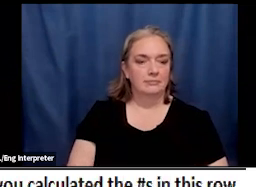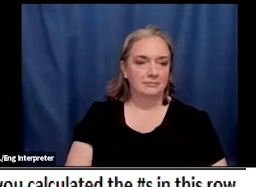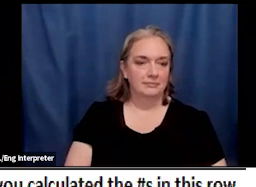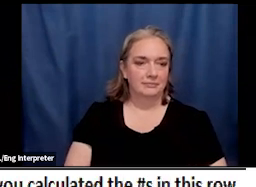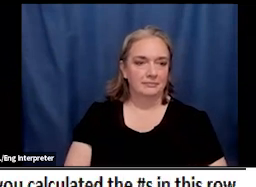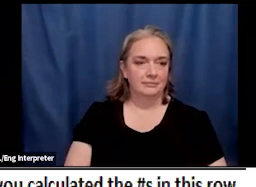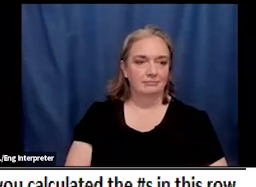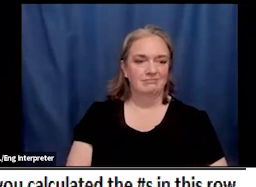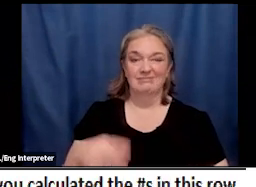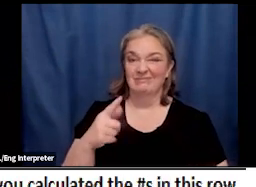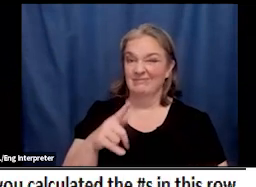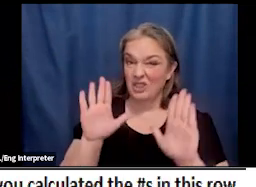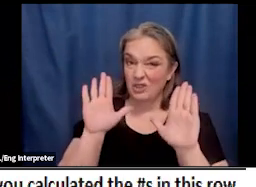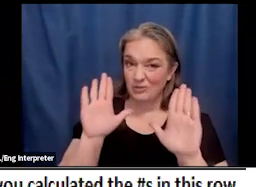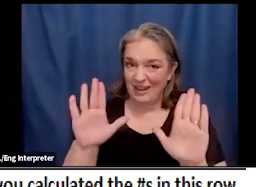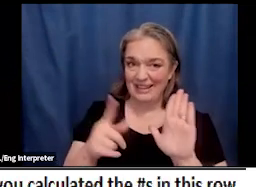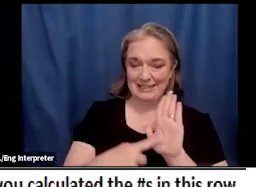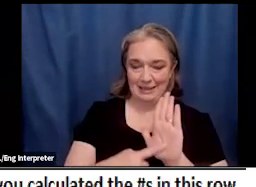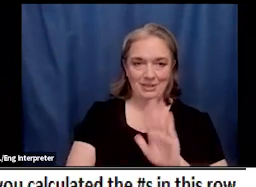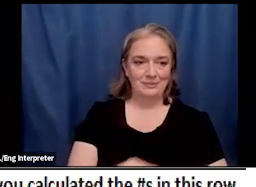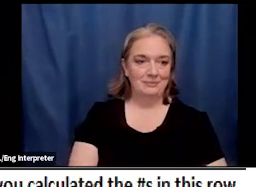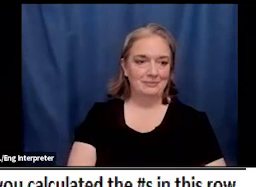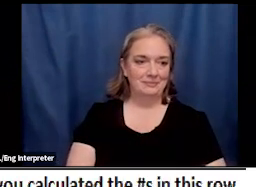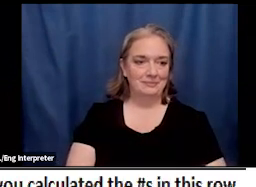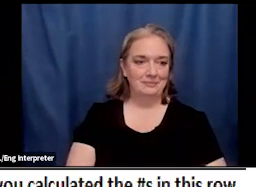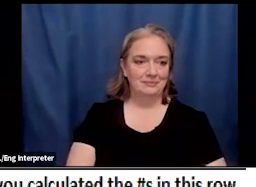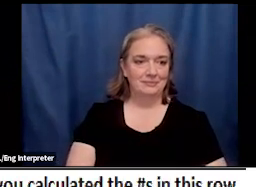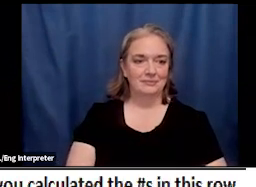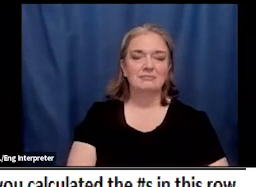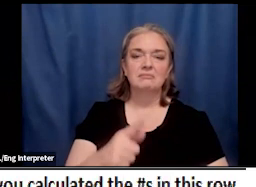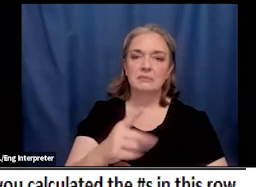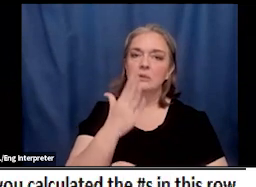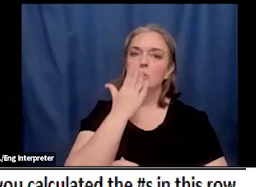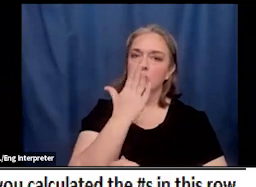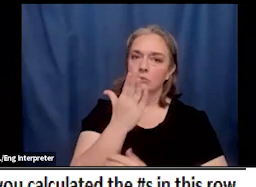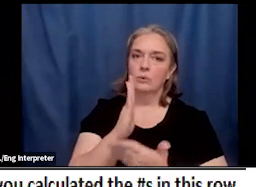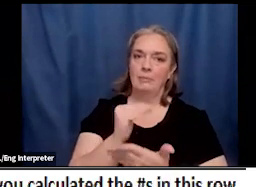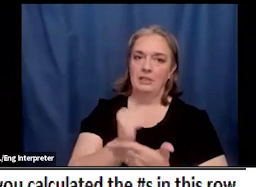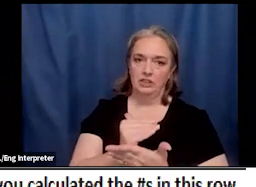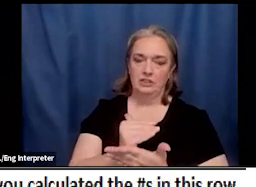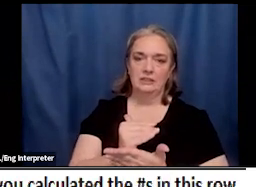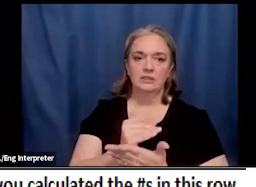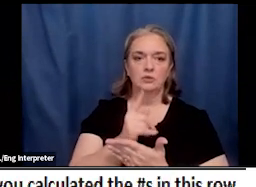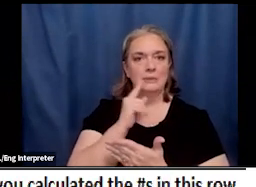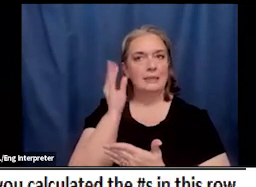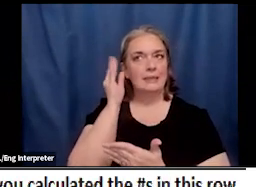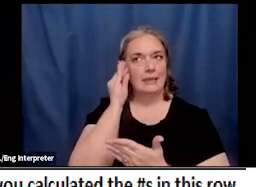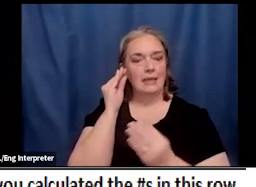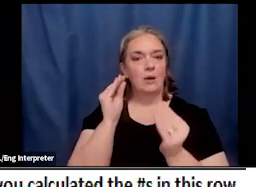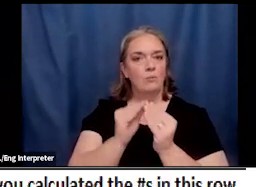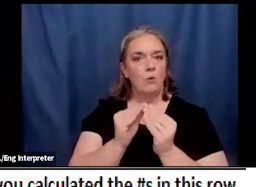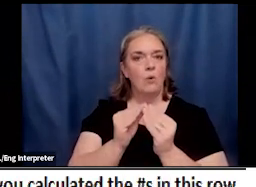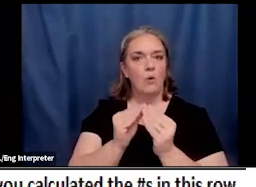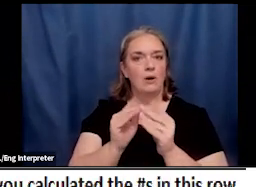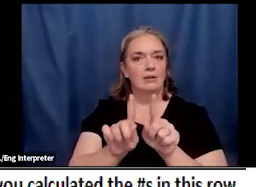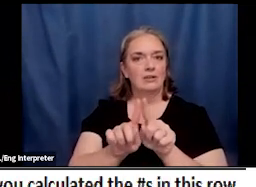a great example of a budget well done that is thinking very diversely about